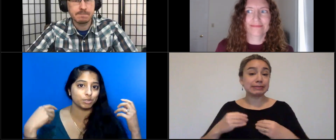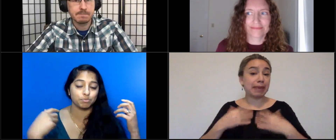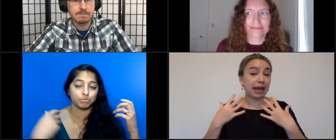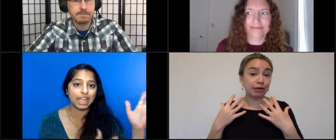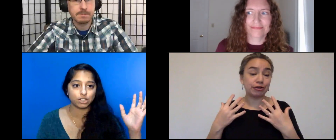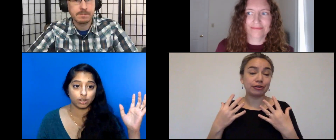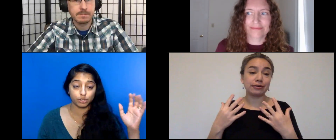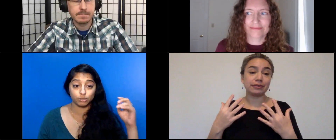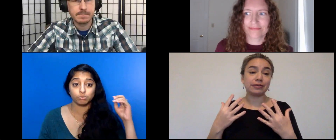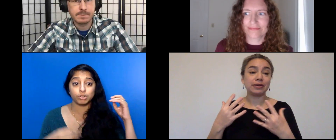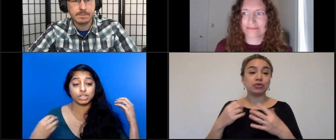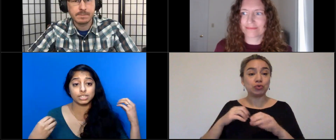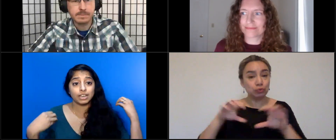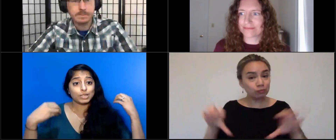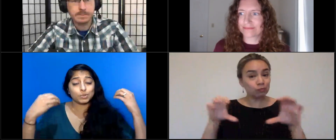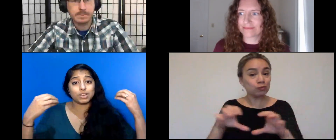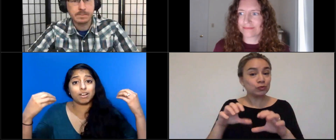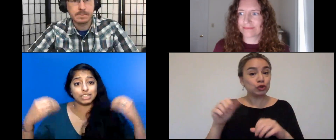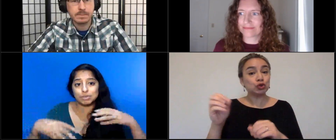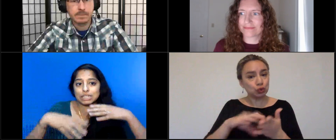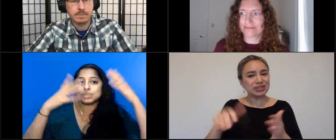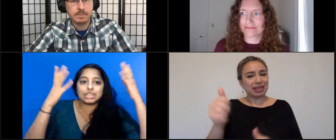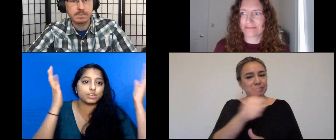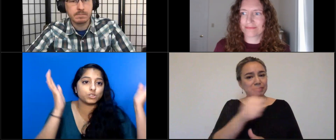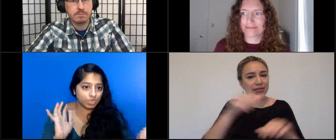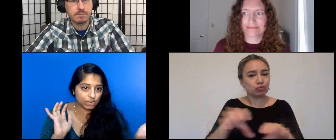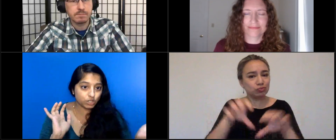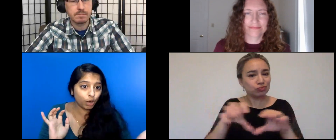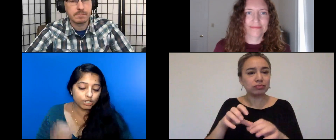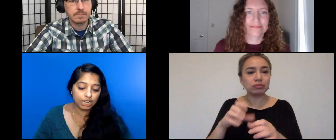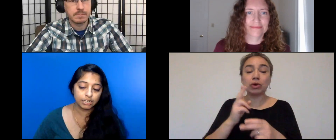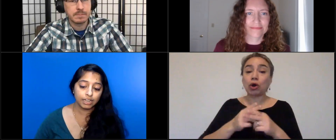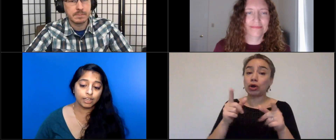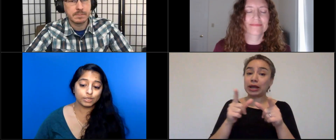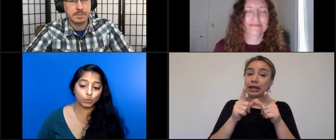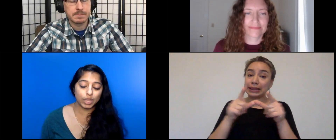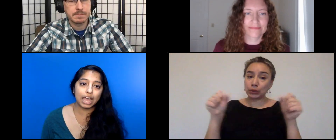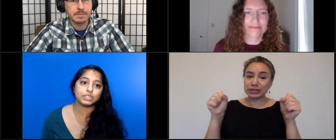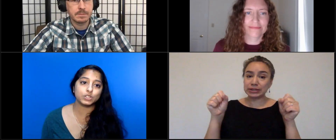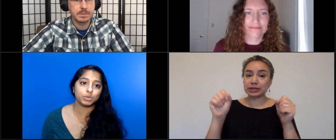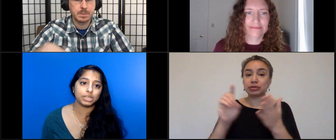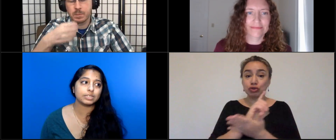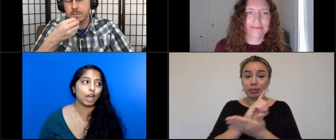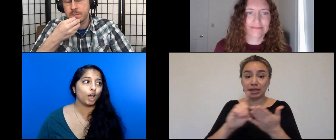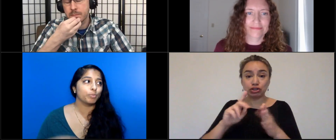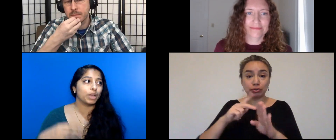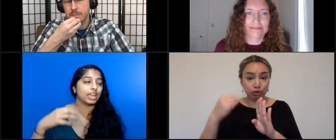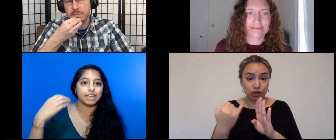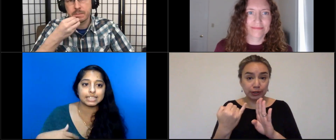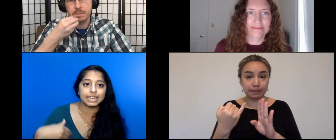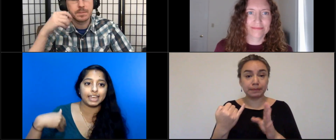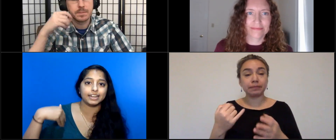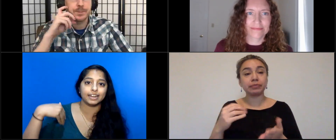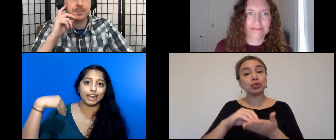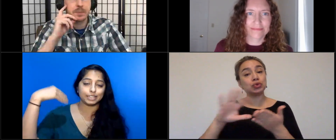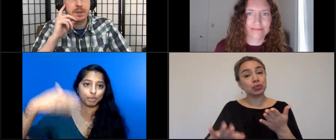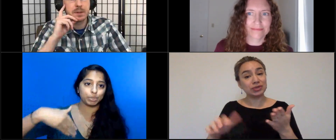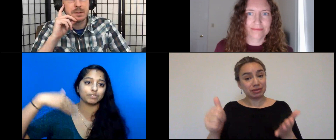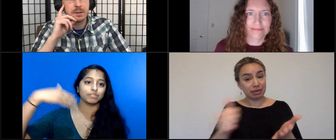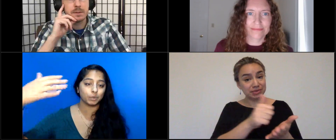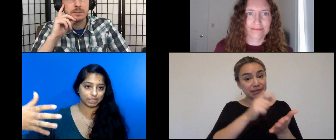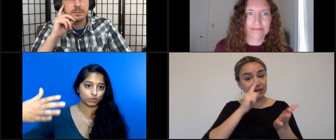to take action on their own, which is, so it was a linguistic discrimination project. So we had students investigate